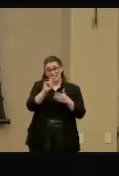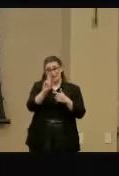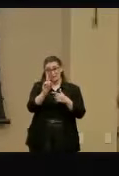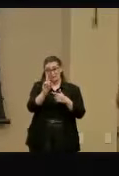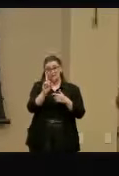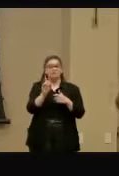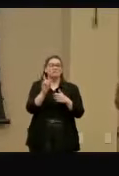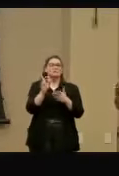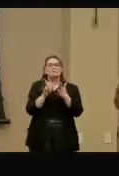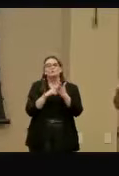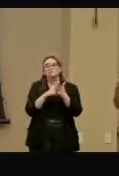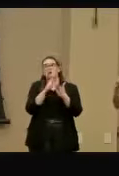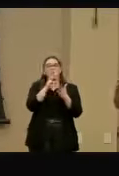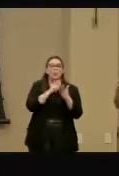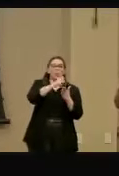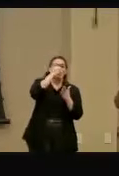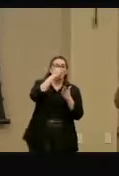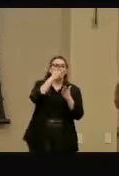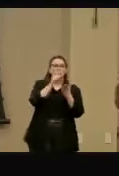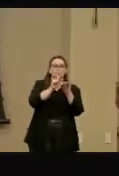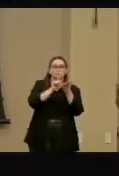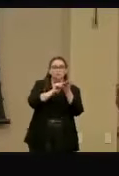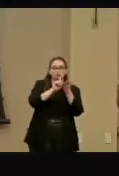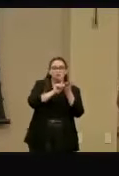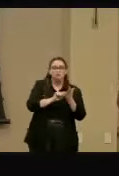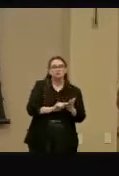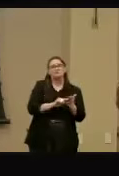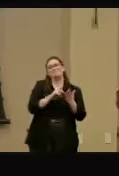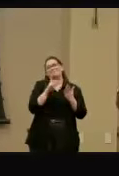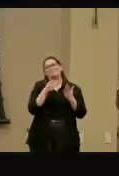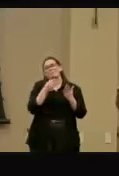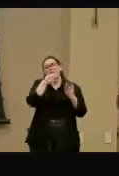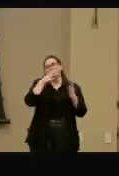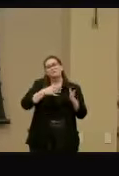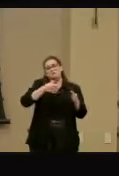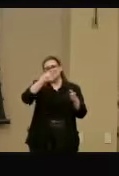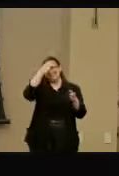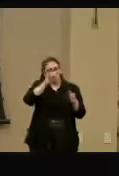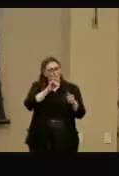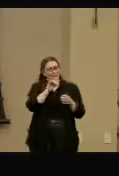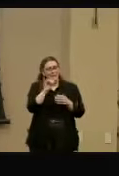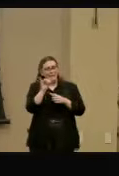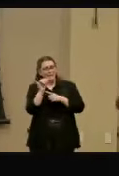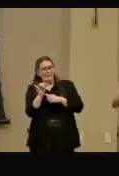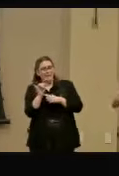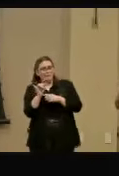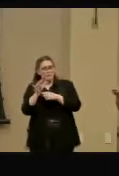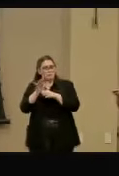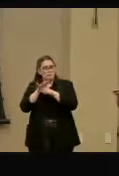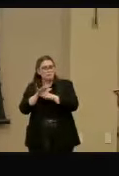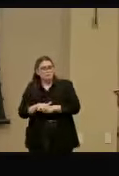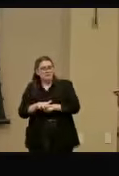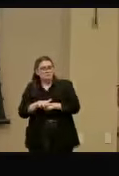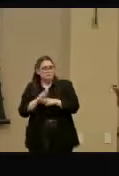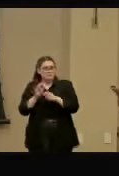Some older literature, or not older literature, some experts used to think, could it predispose immunosuppressed patients to an infection? There's